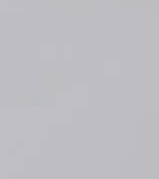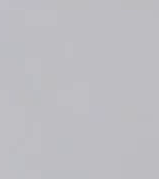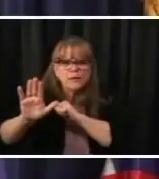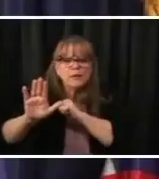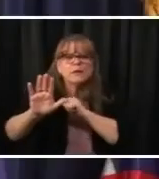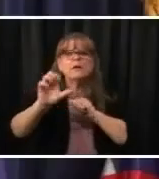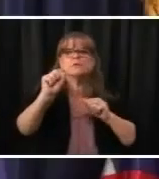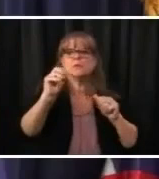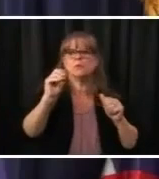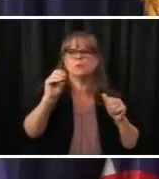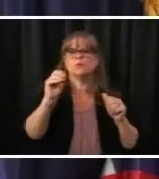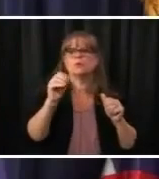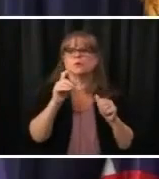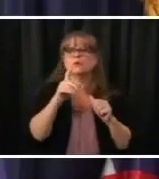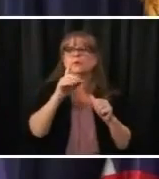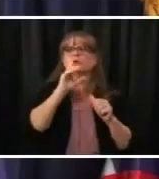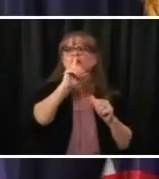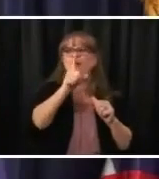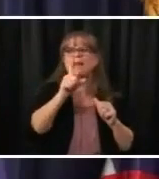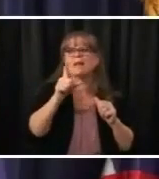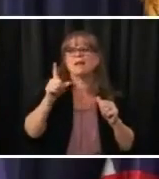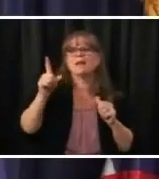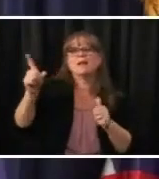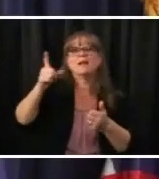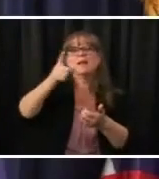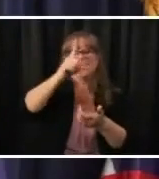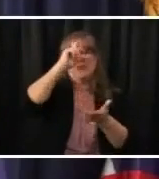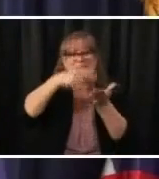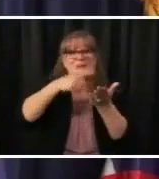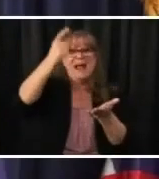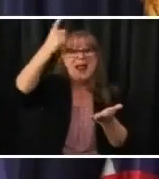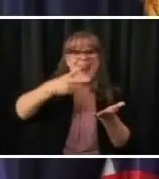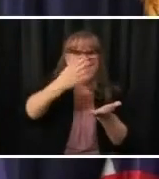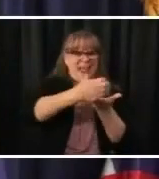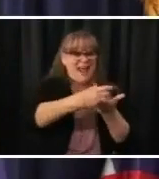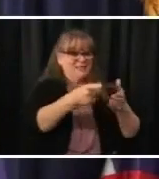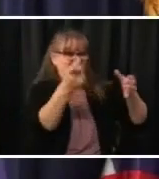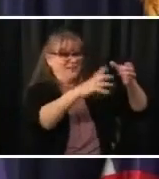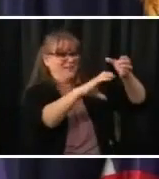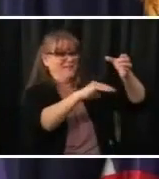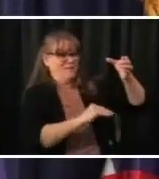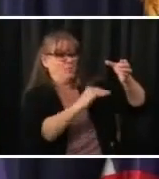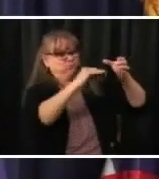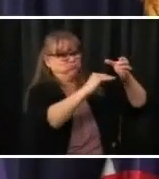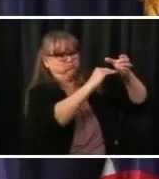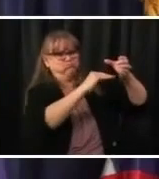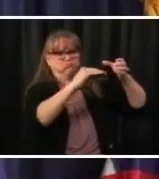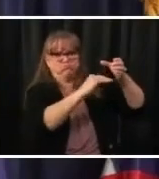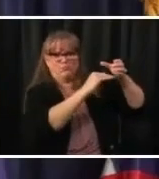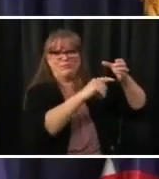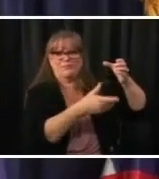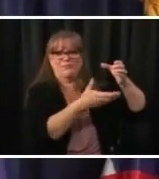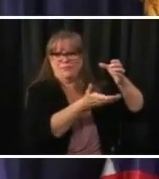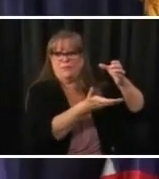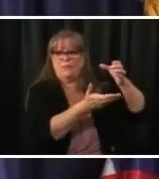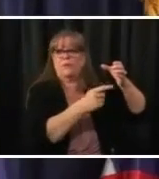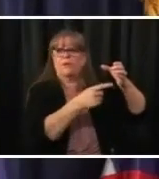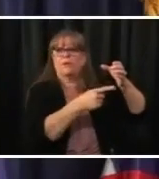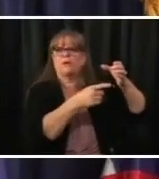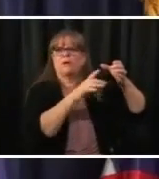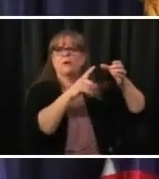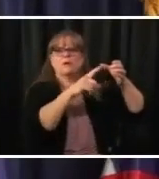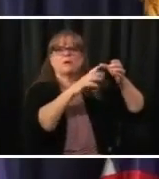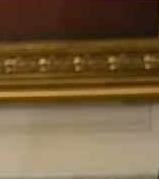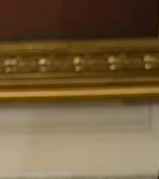federal level. What's gotten better? Increased supply, now with the announcement of 9,000 more a week, 3-week visibility into supply, twice